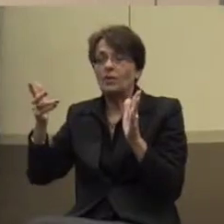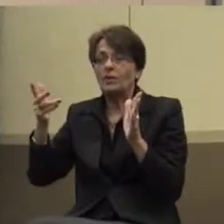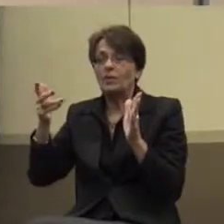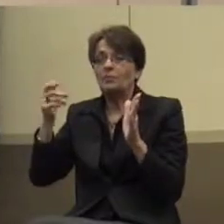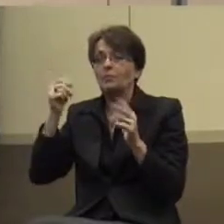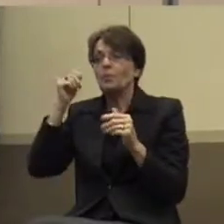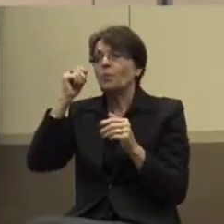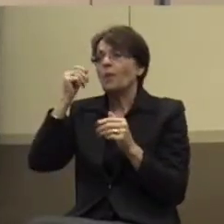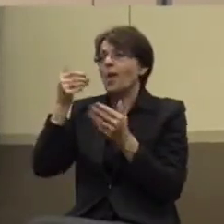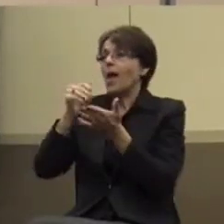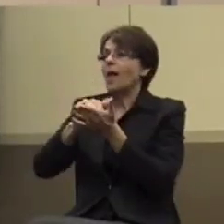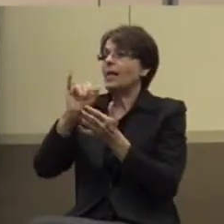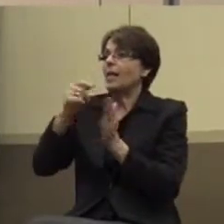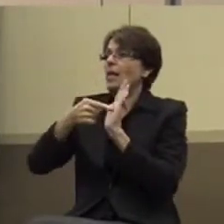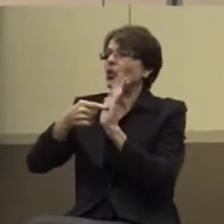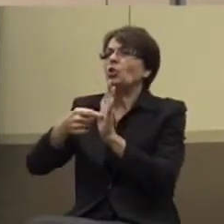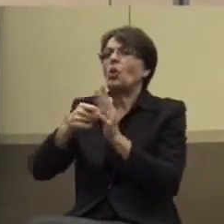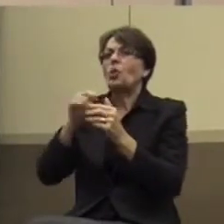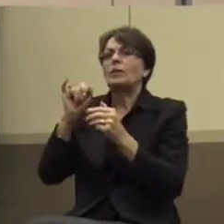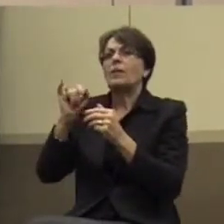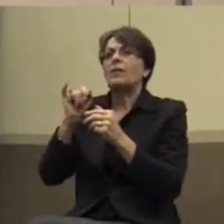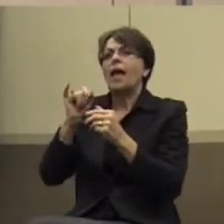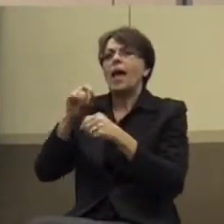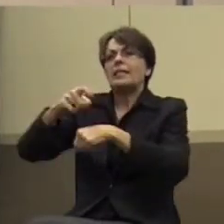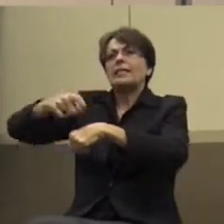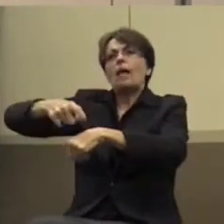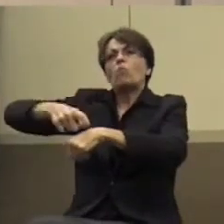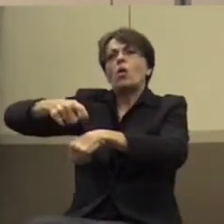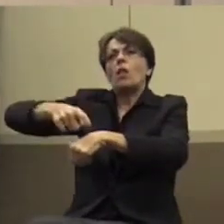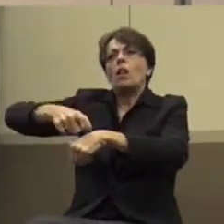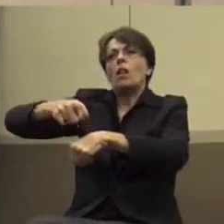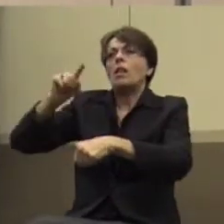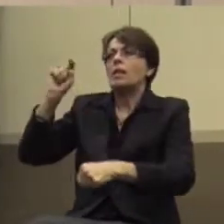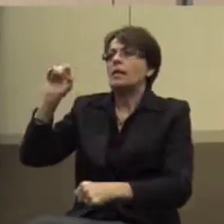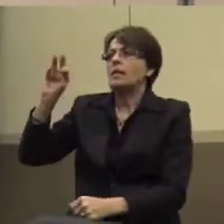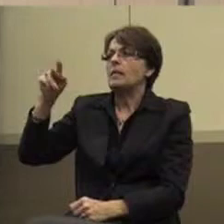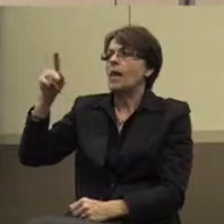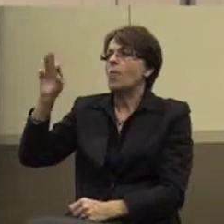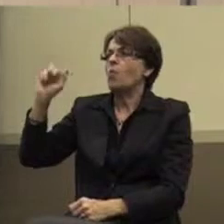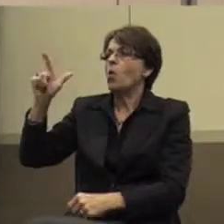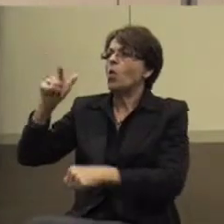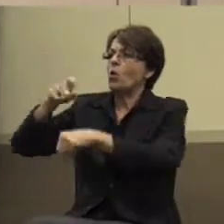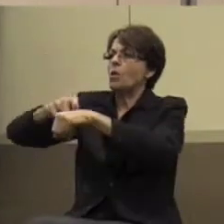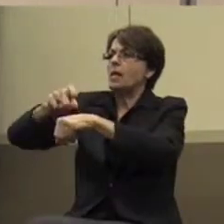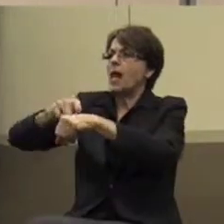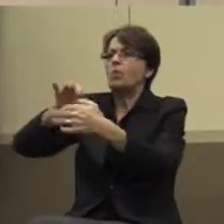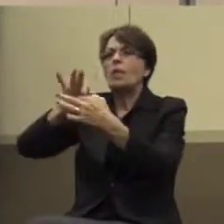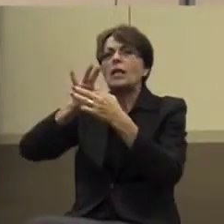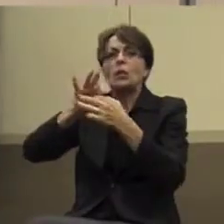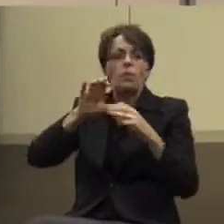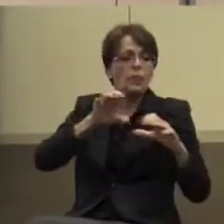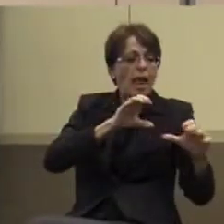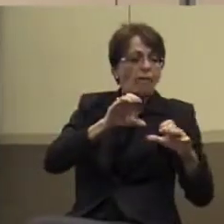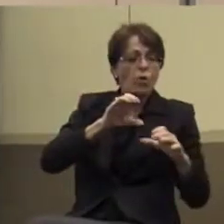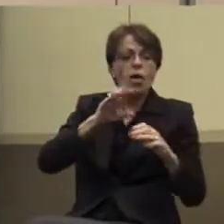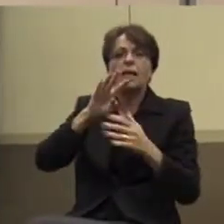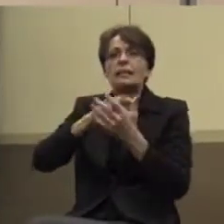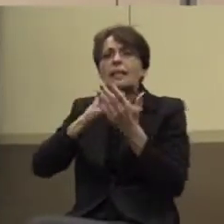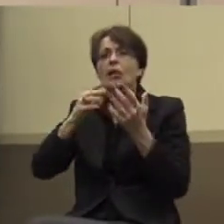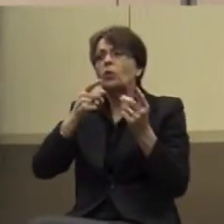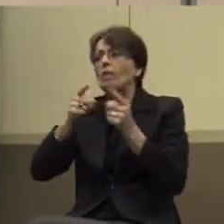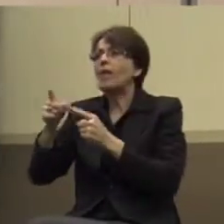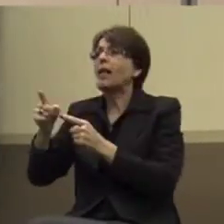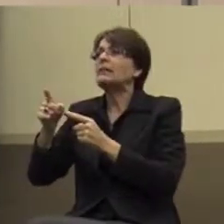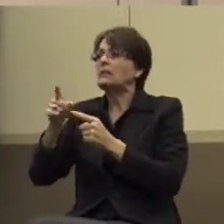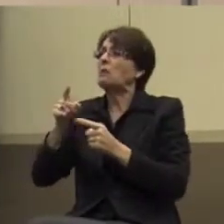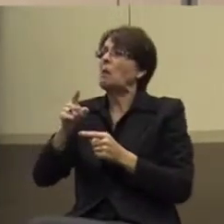So again, it shows that temporal or time relation between behavior and schedule-related events. And that can be powerful, right?